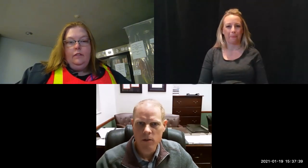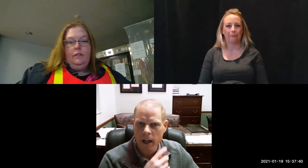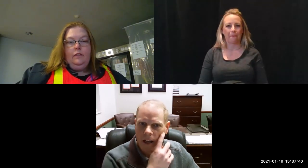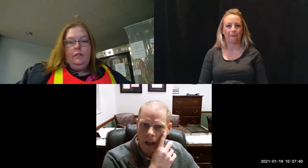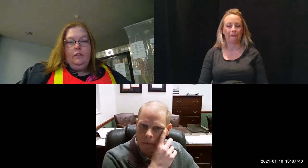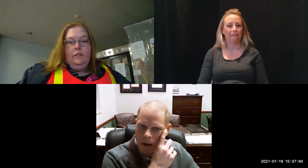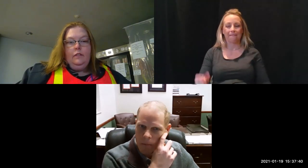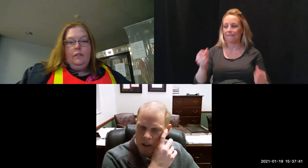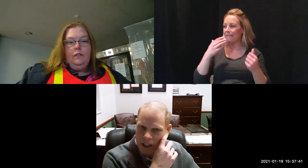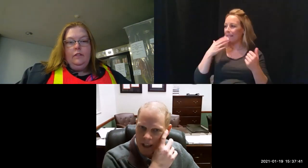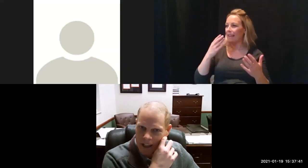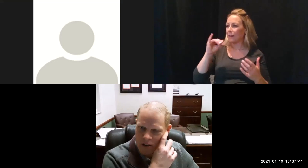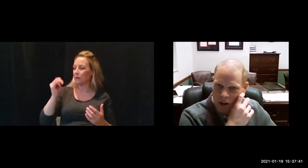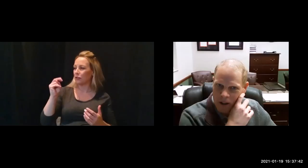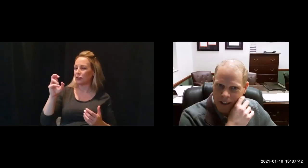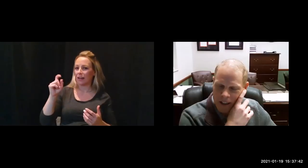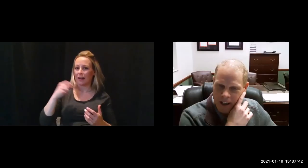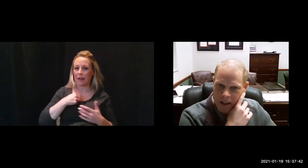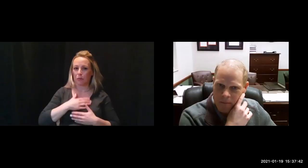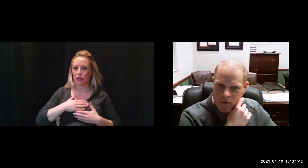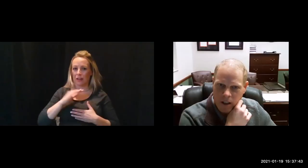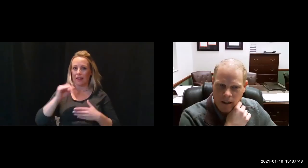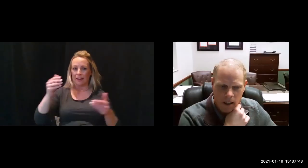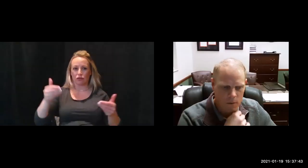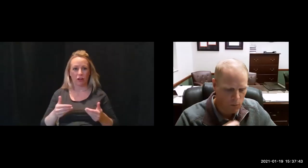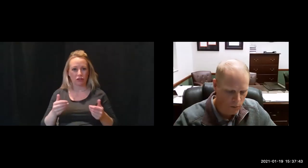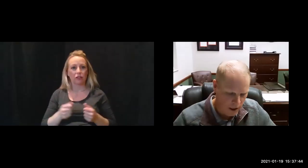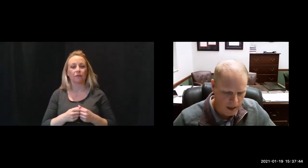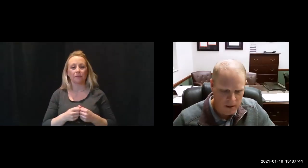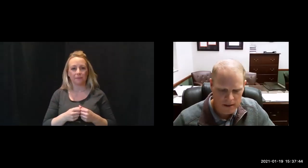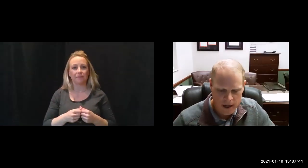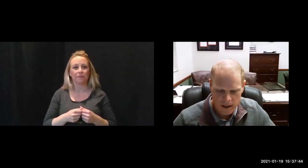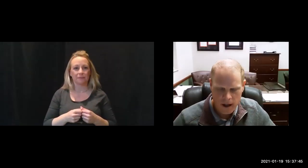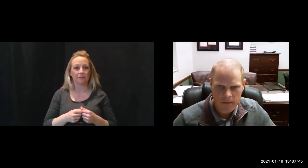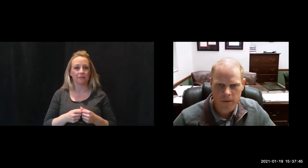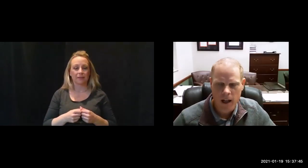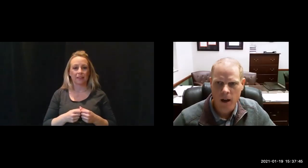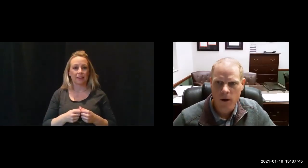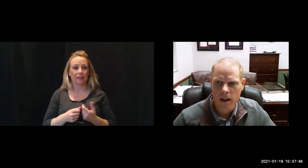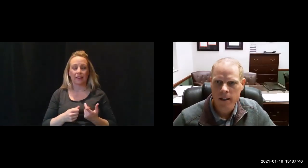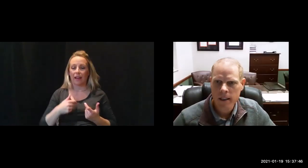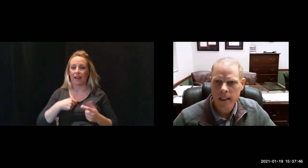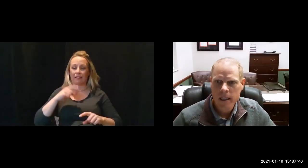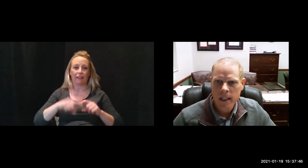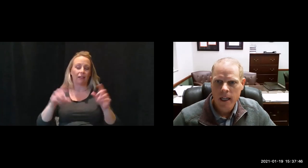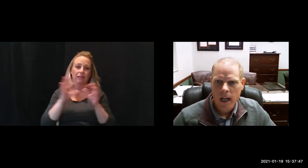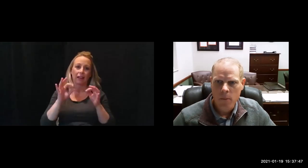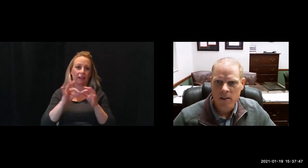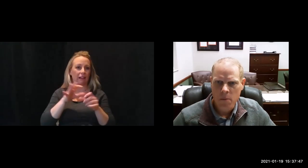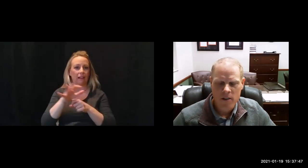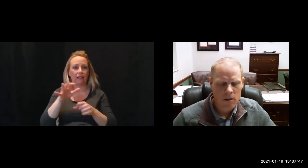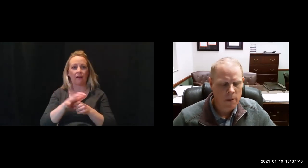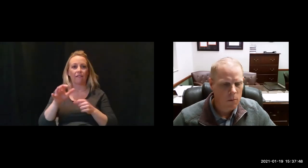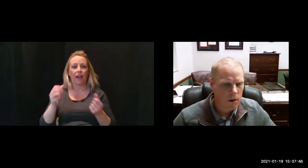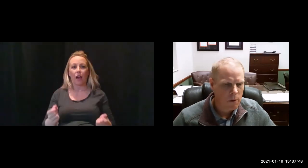Well, thank you, Janet. I appreciate that intro, and it can't be stated enough how